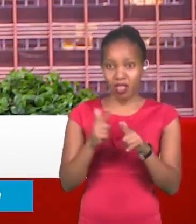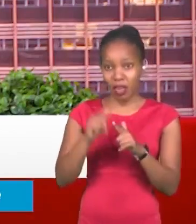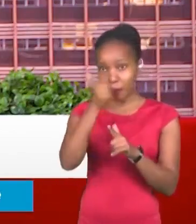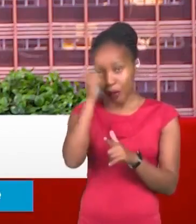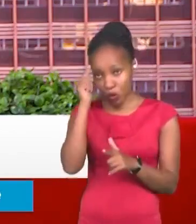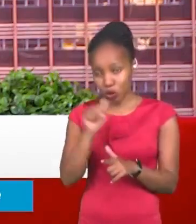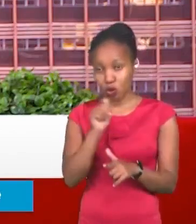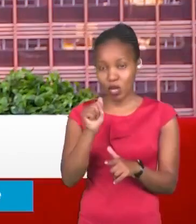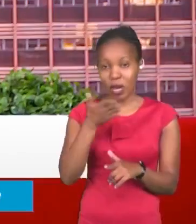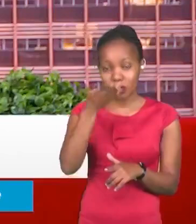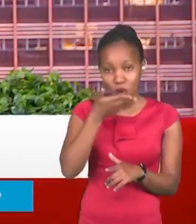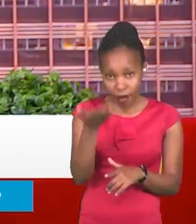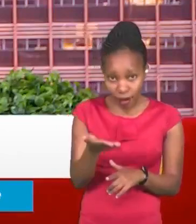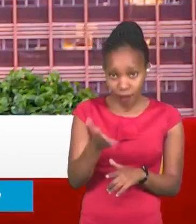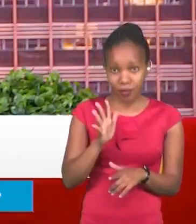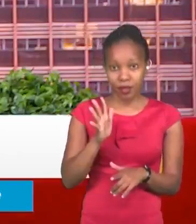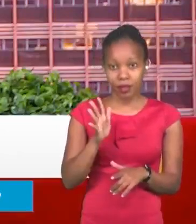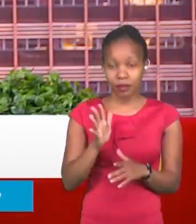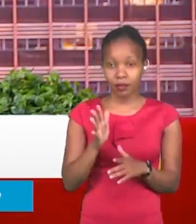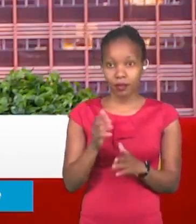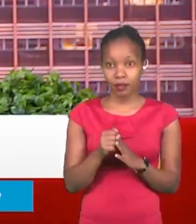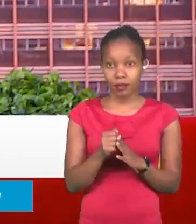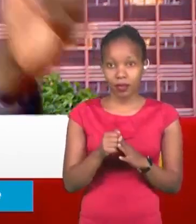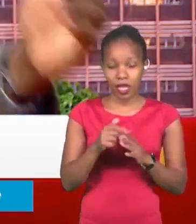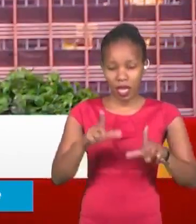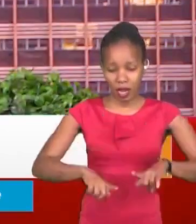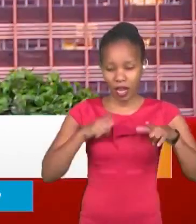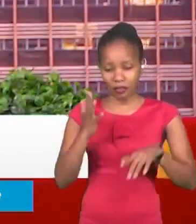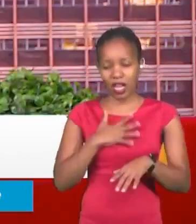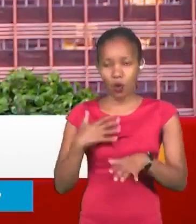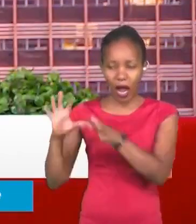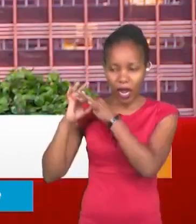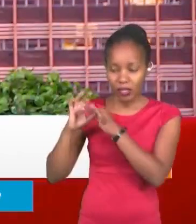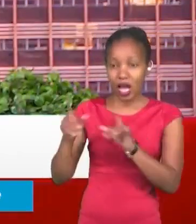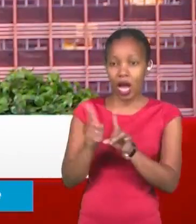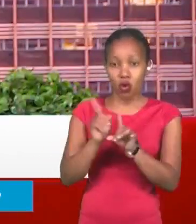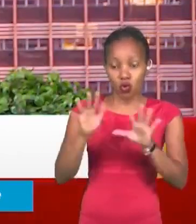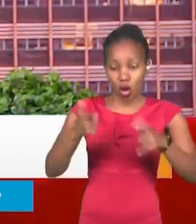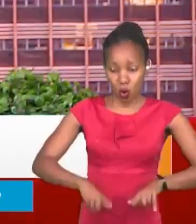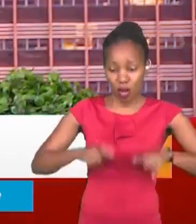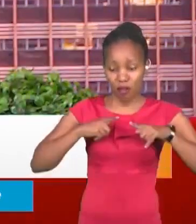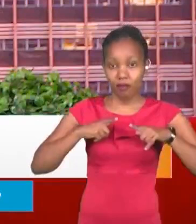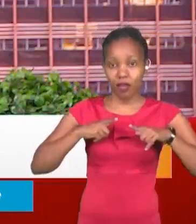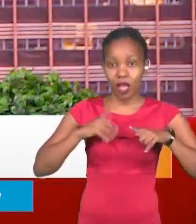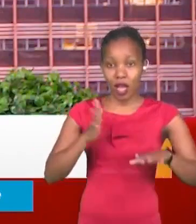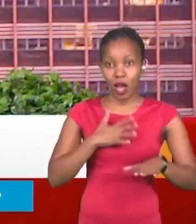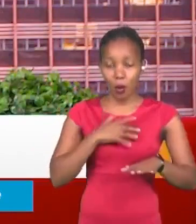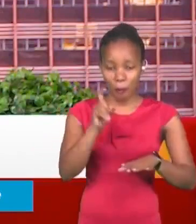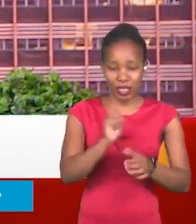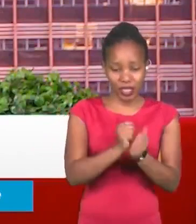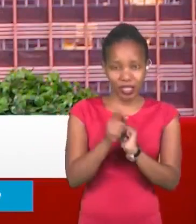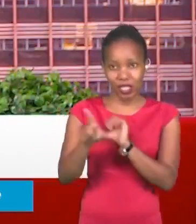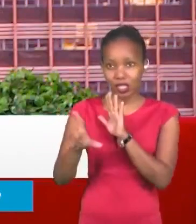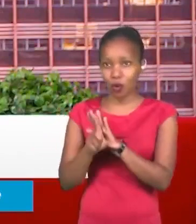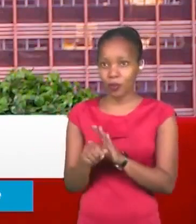is not responding to our daily lives and culture and the way we live our lives. Yeah. So we should reform this law. Okay.